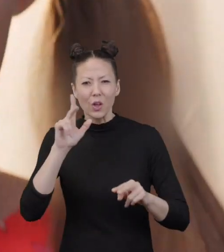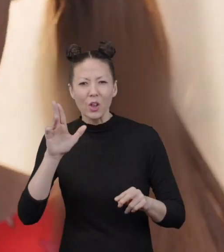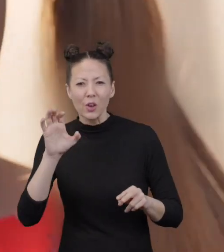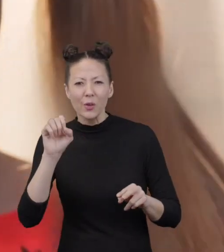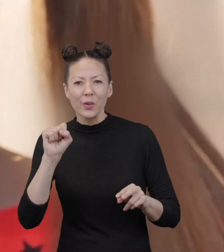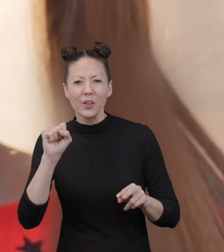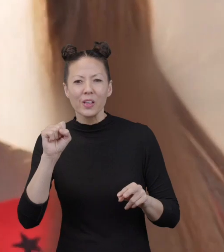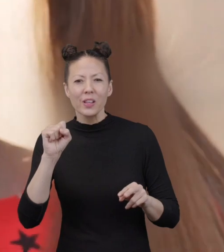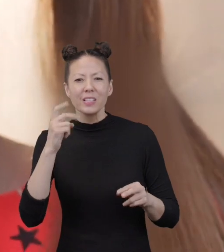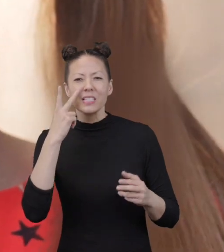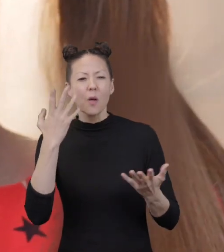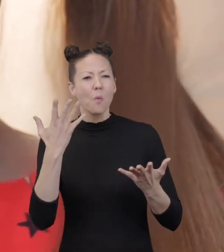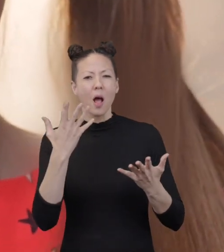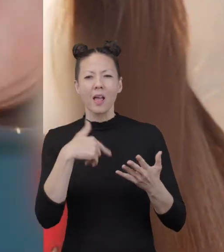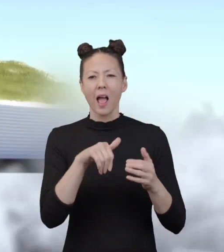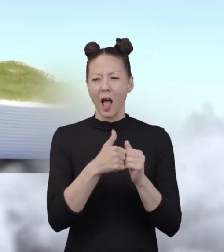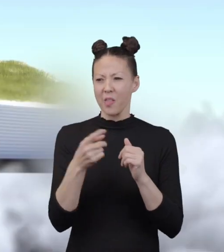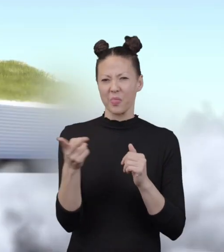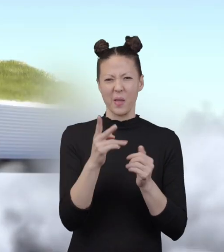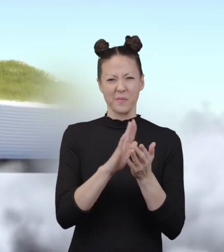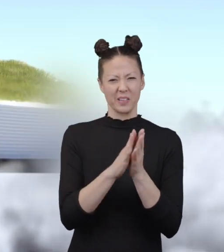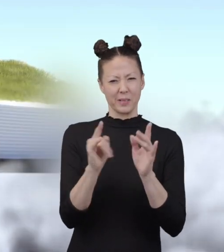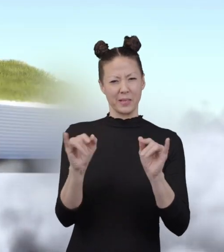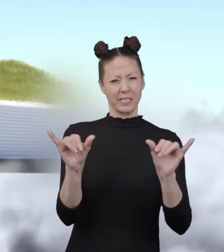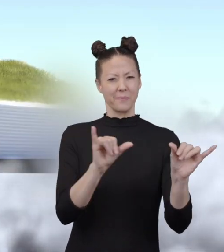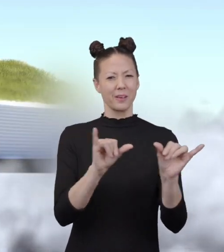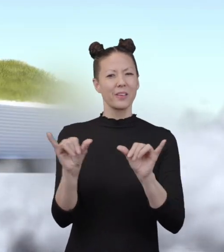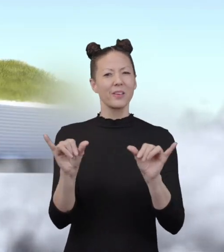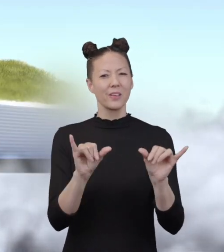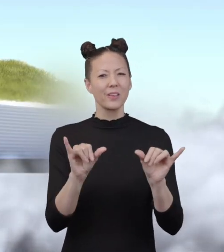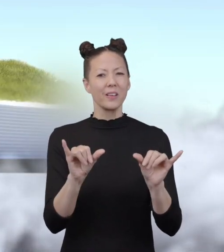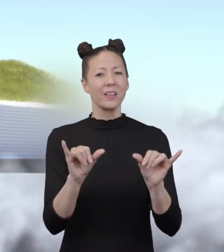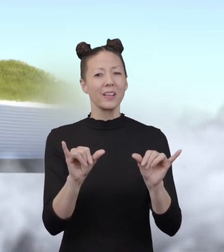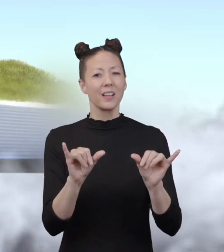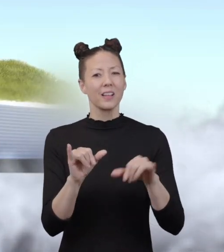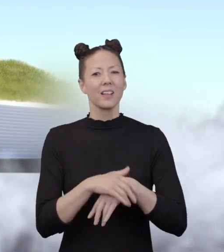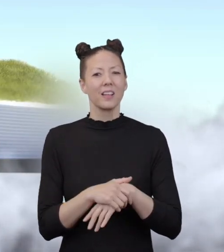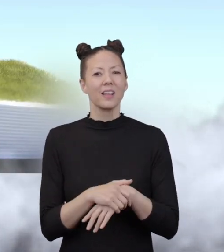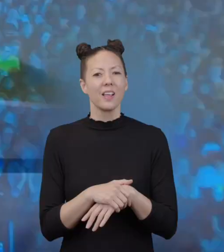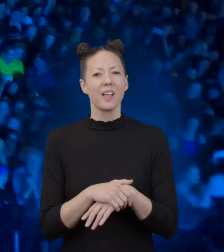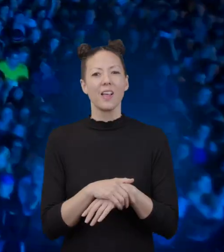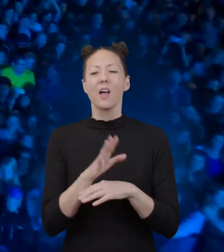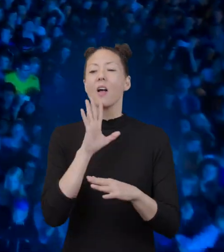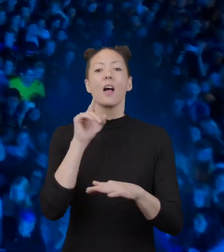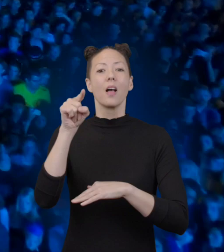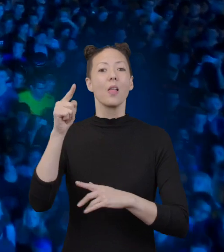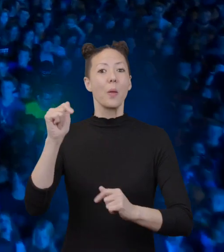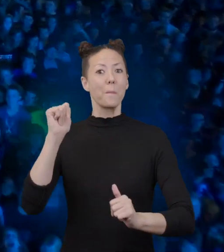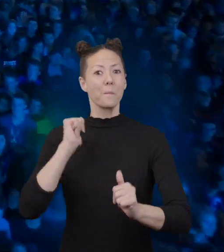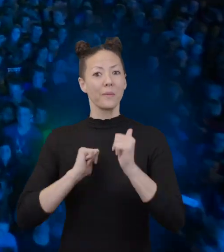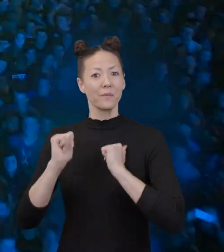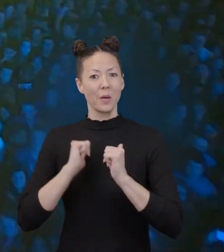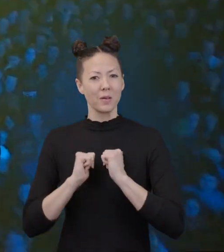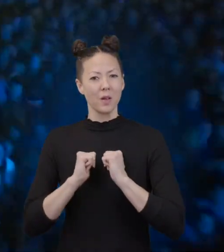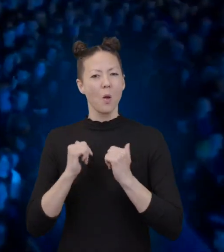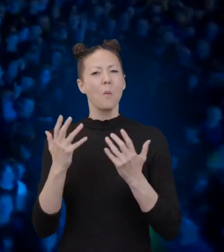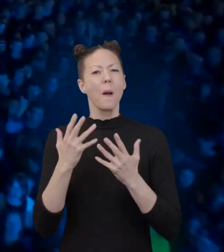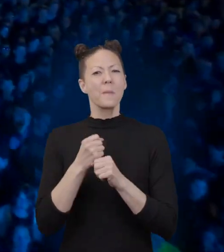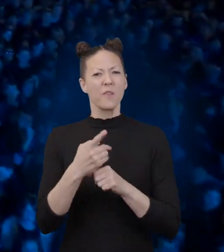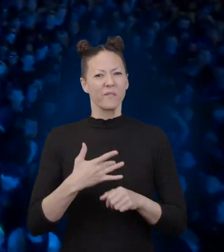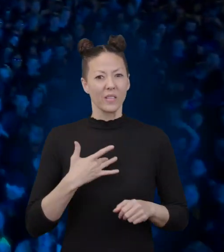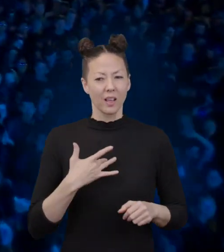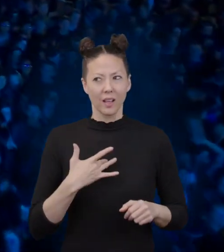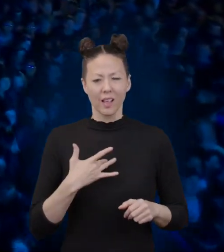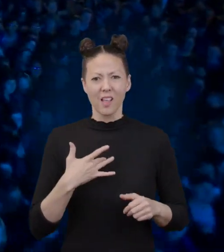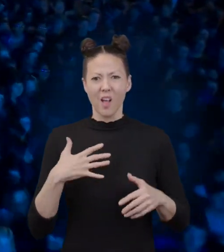they are similar. The setting is where the story takes place. In the performance, did you get the feeling that